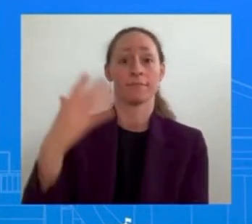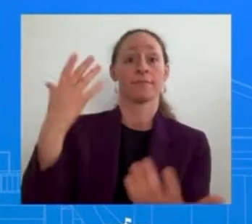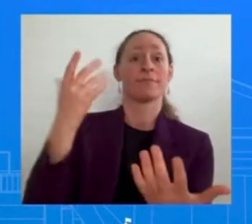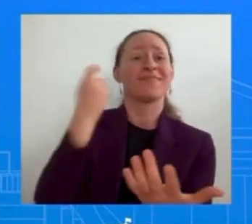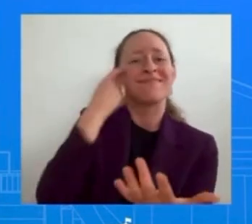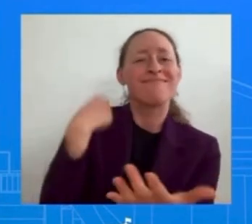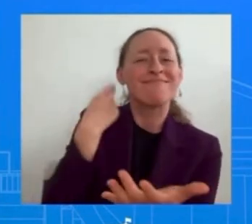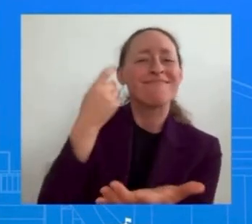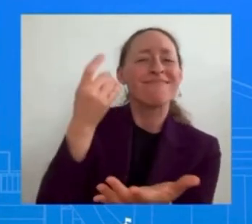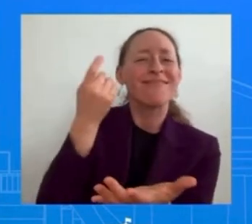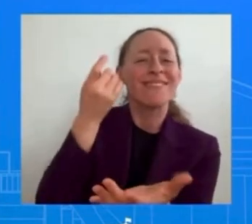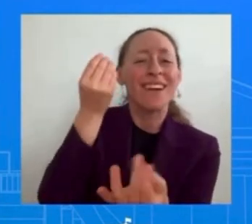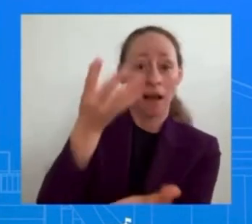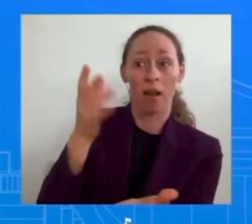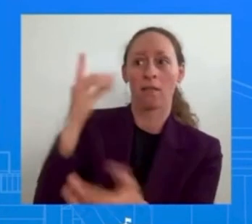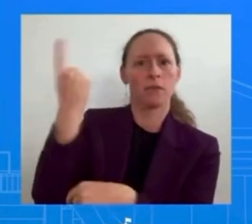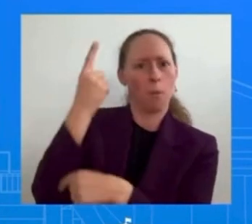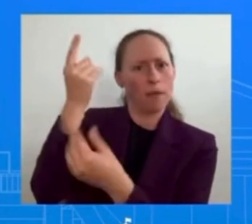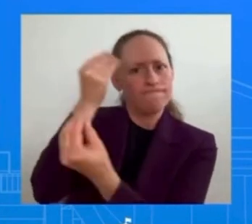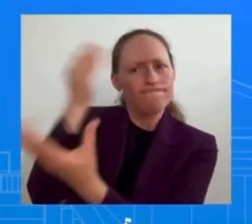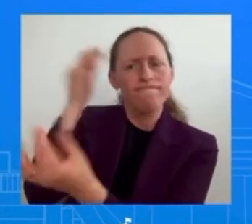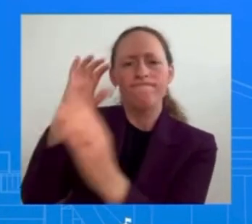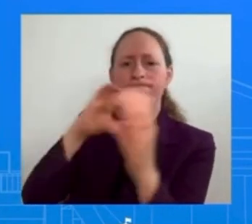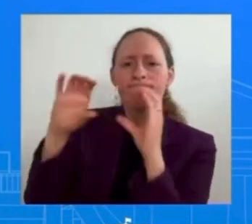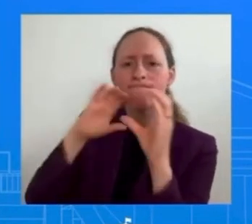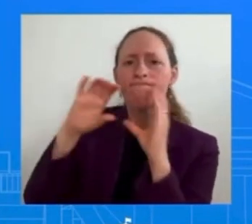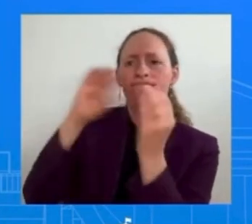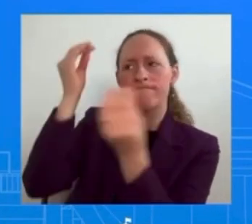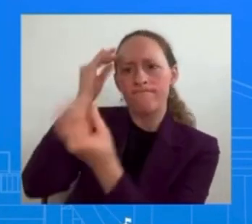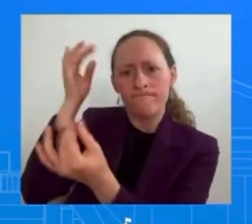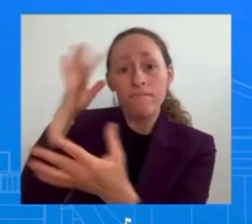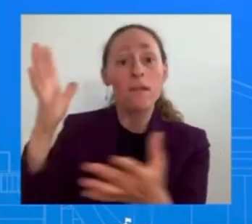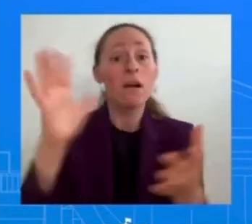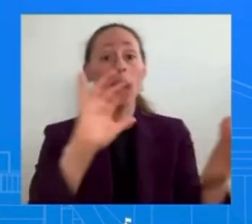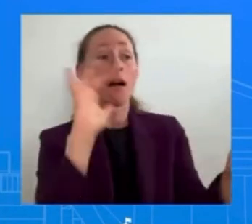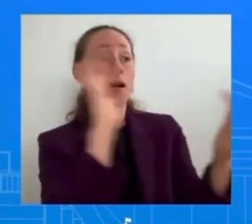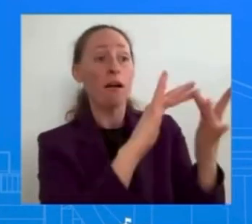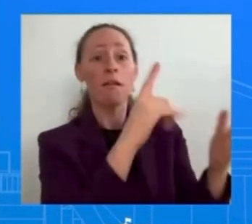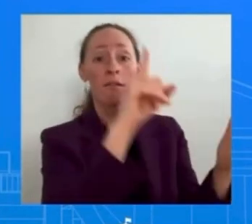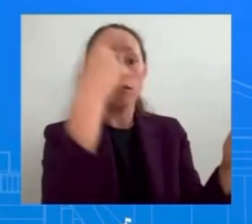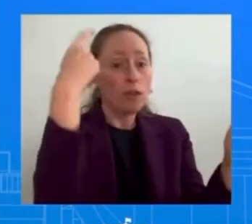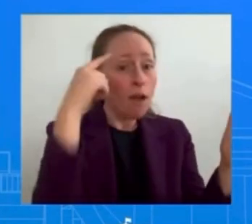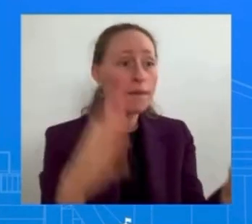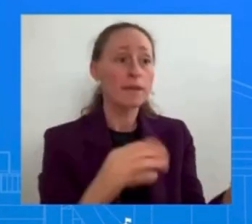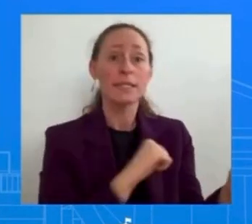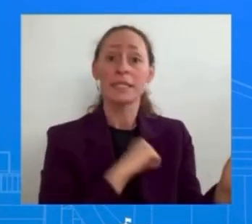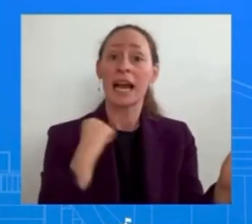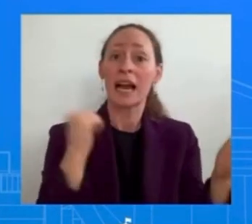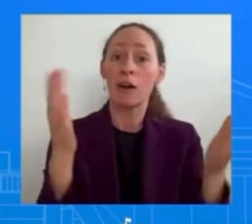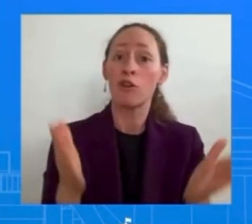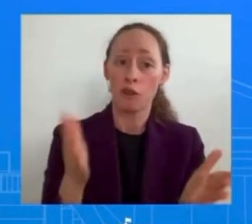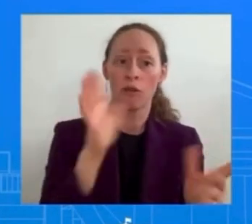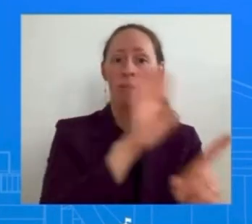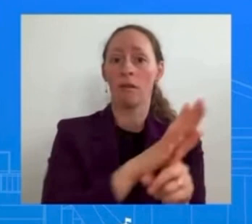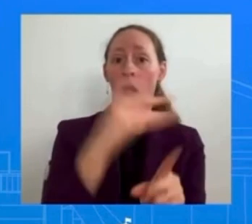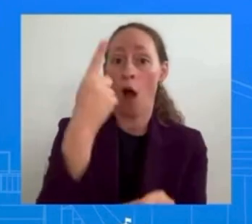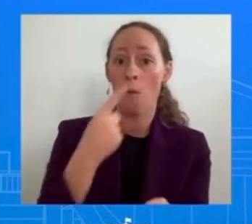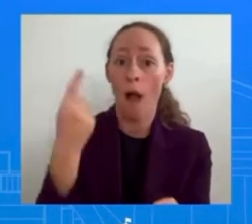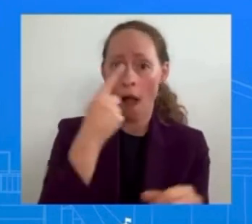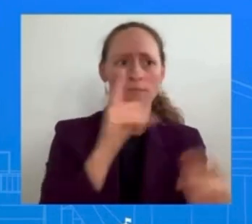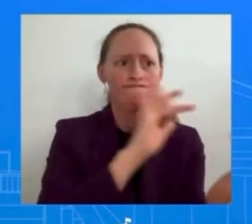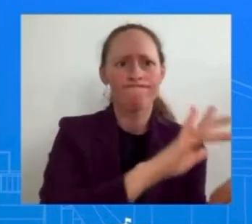and the senators in Hawaii, and obviously the administrator has been giving him updates regularly. And with that, the floor is